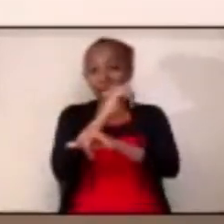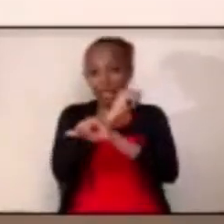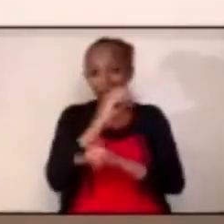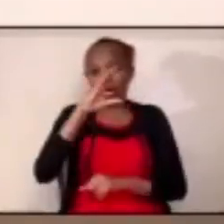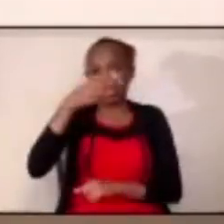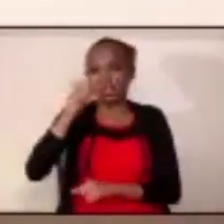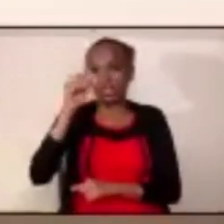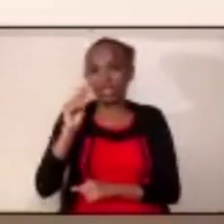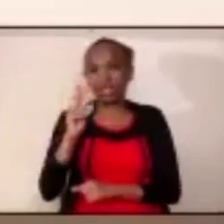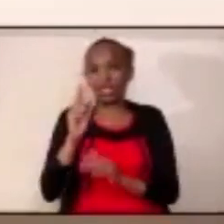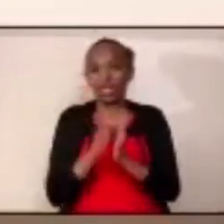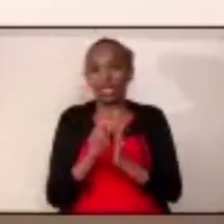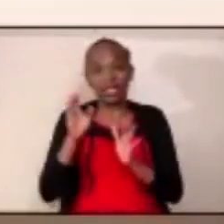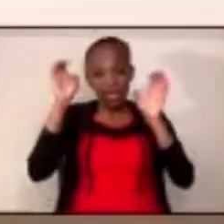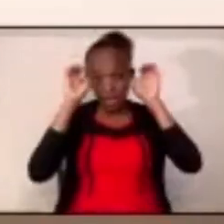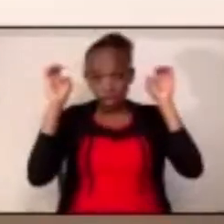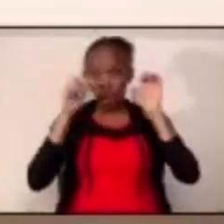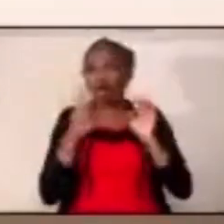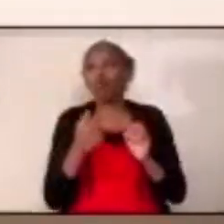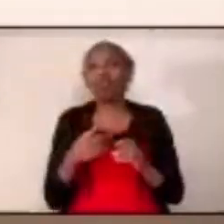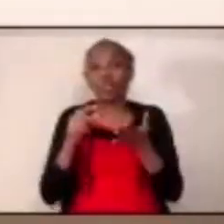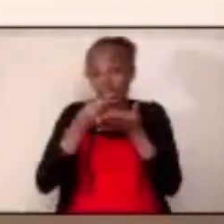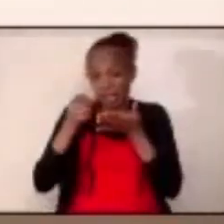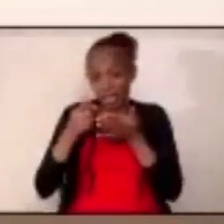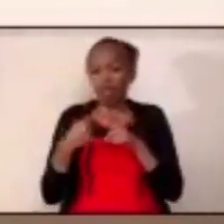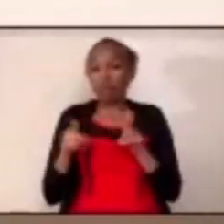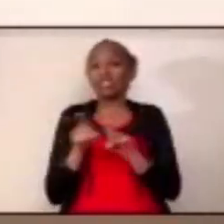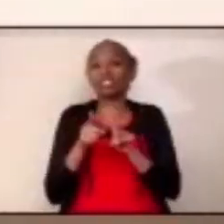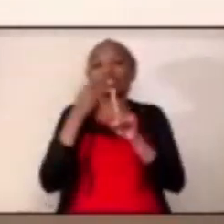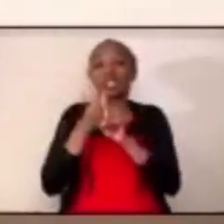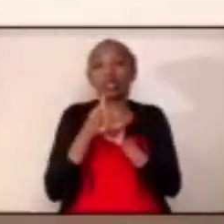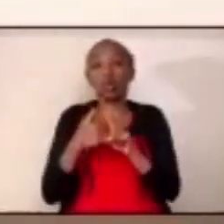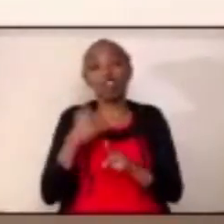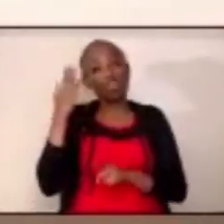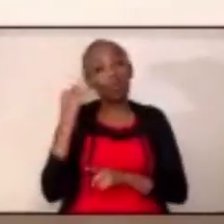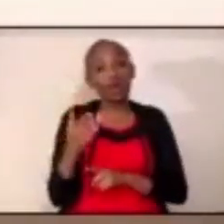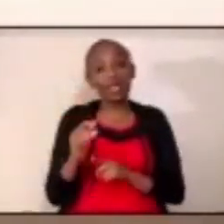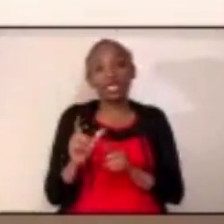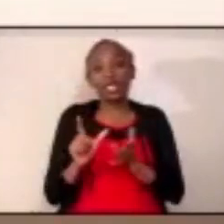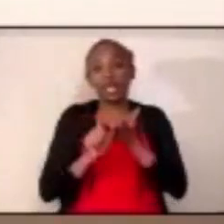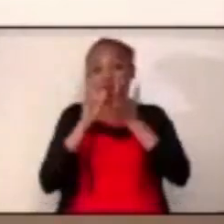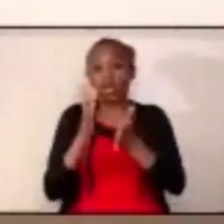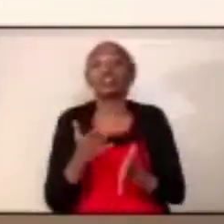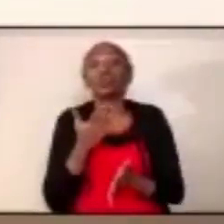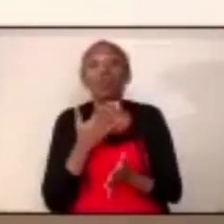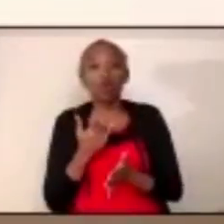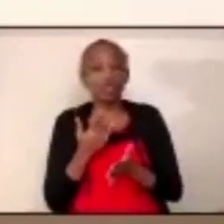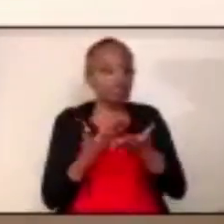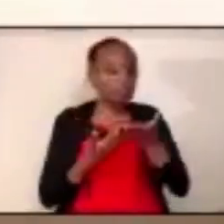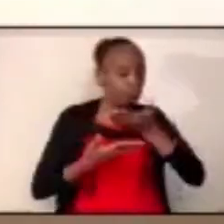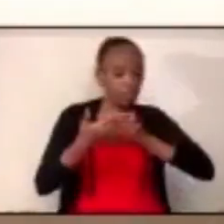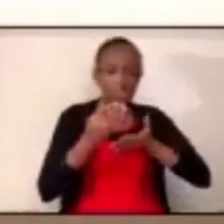and Ethiopia who have signed up to this initiative but are still struggling because their creditors don't want to come to the table